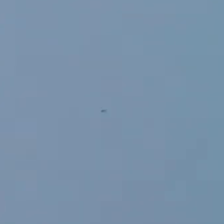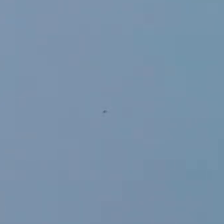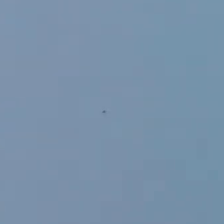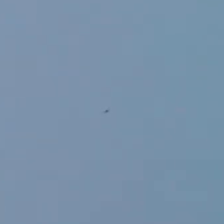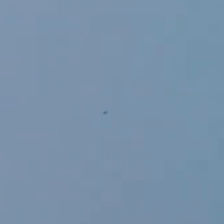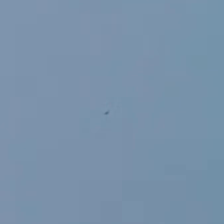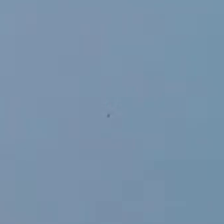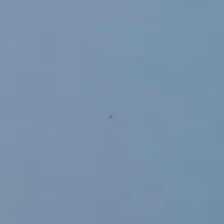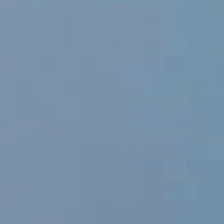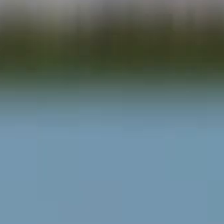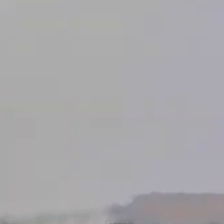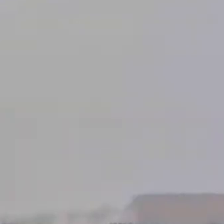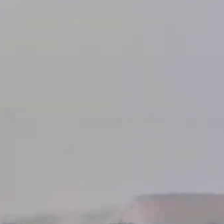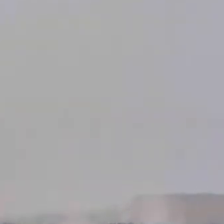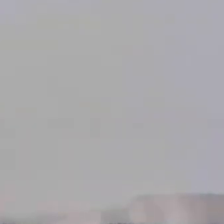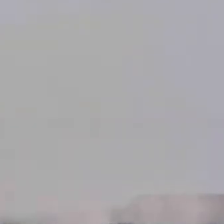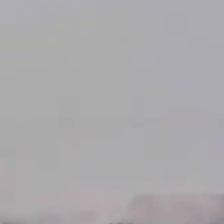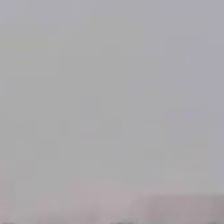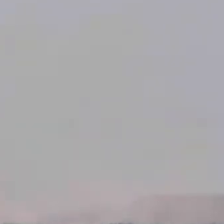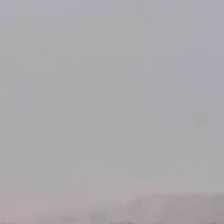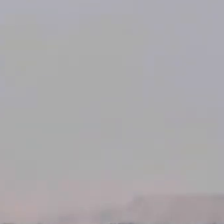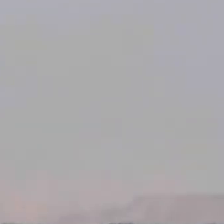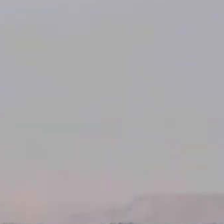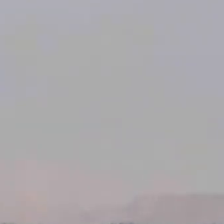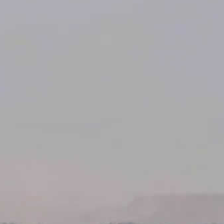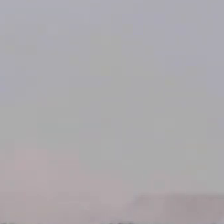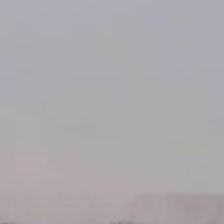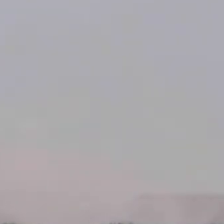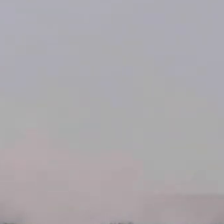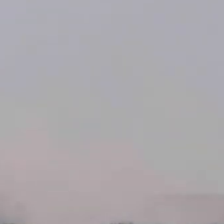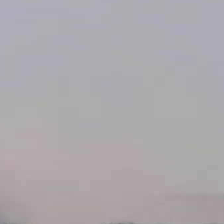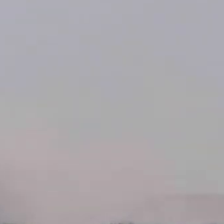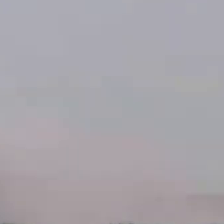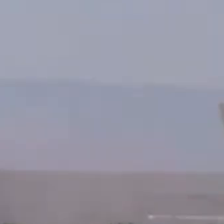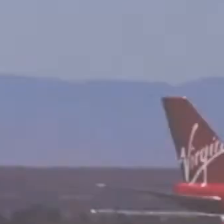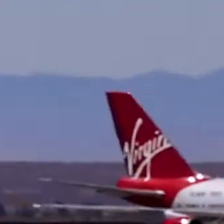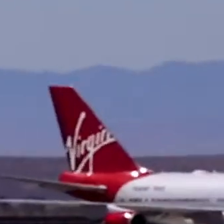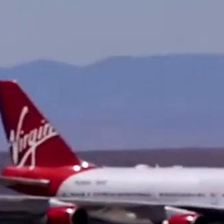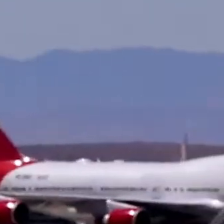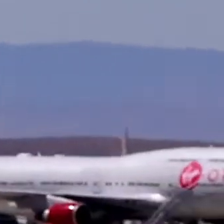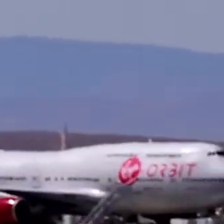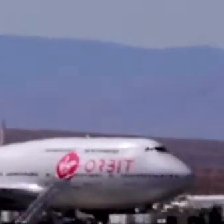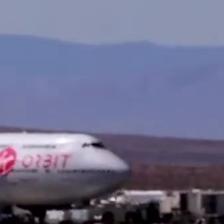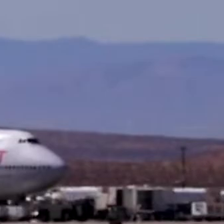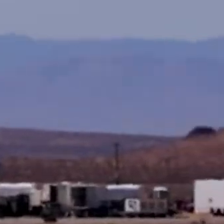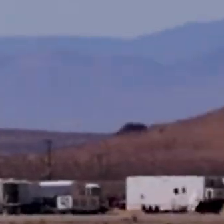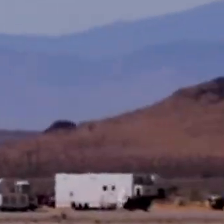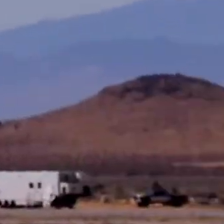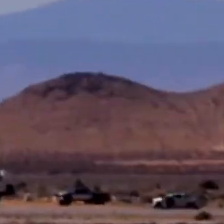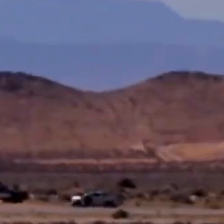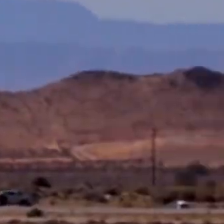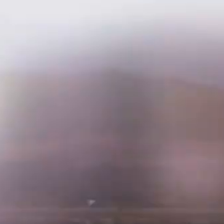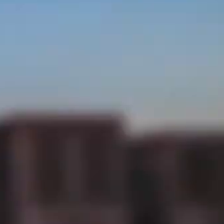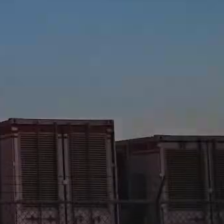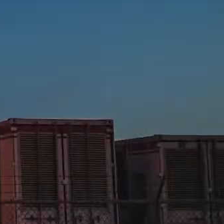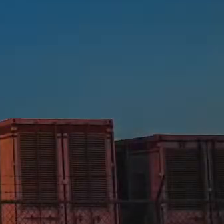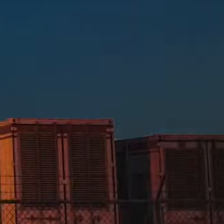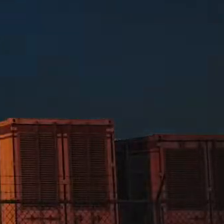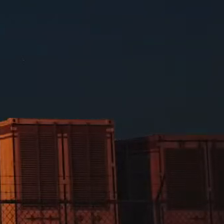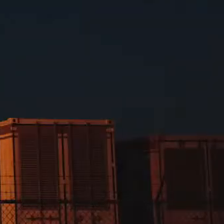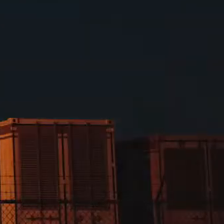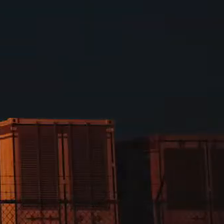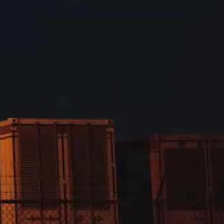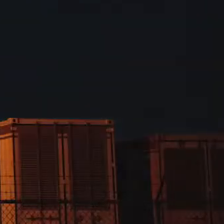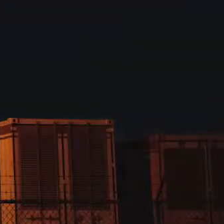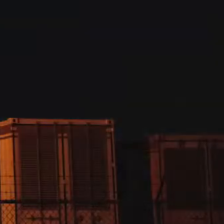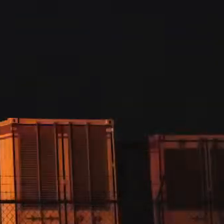roll, Atlantic. Water towers can fly! Yes! Tango down to nominal. Flight sound speed